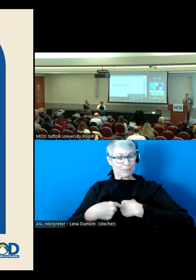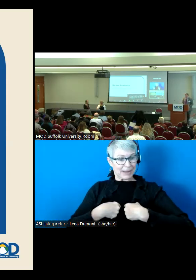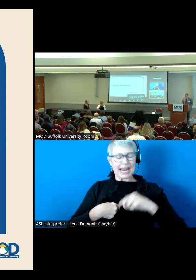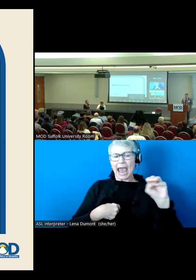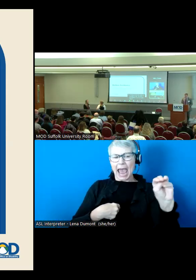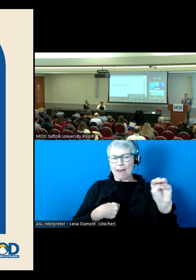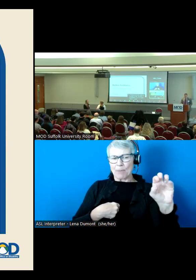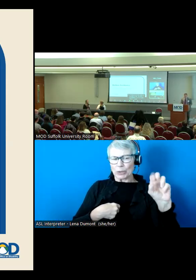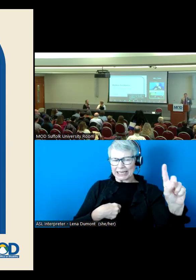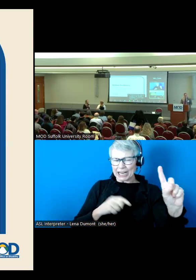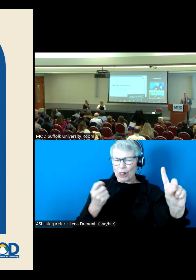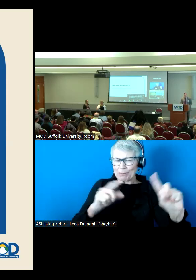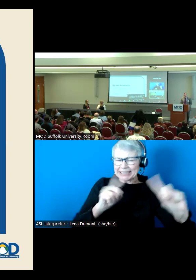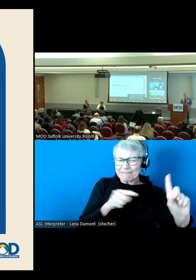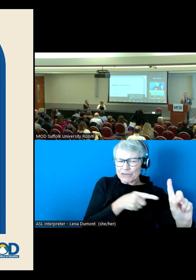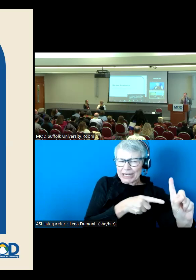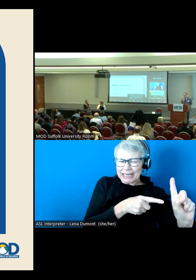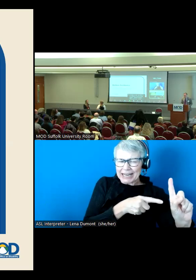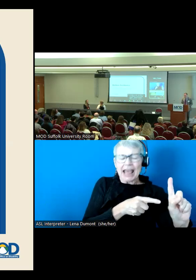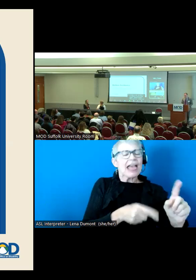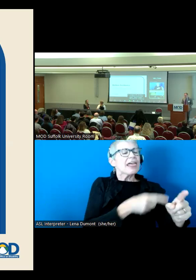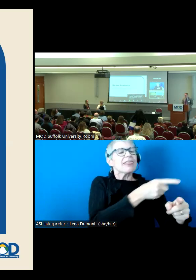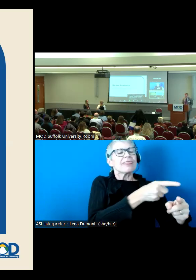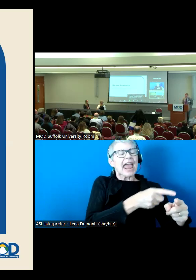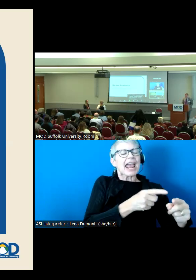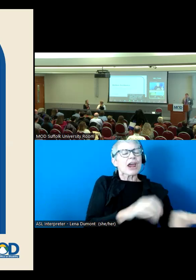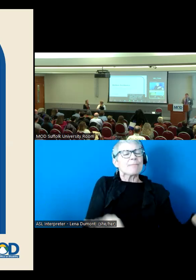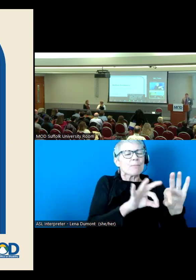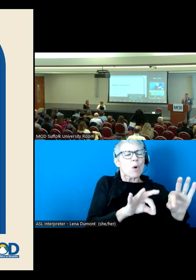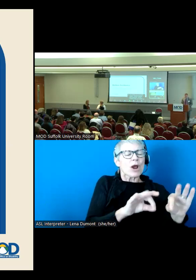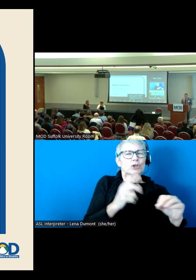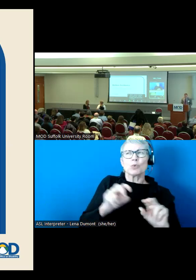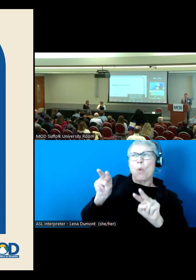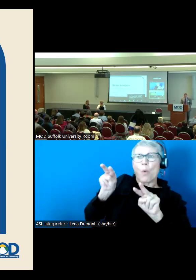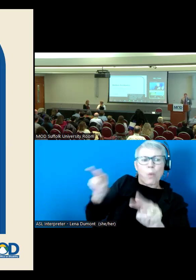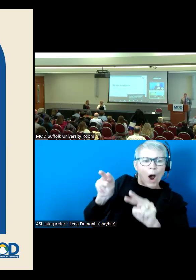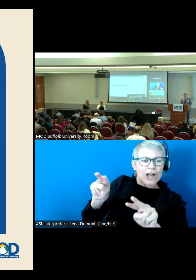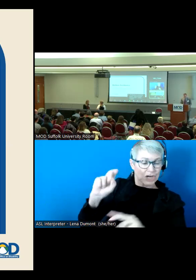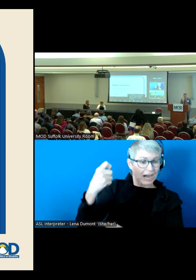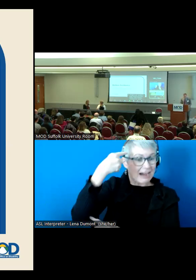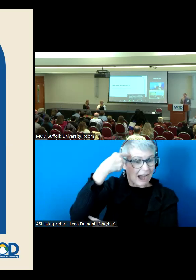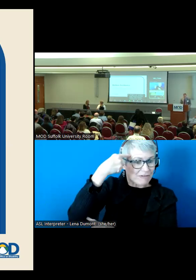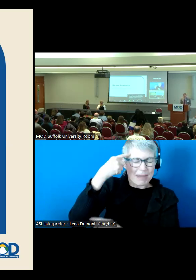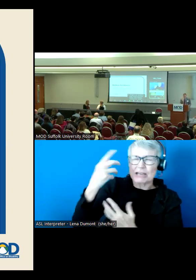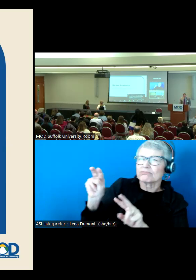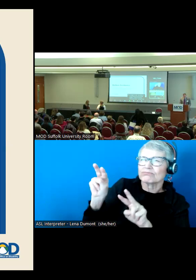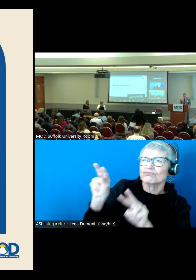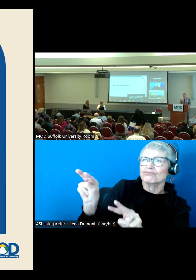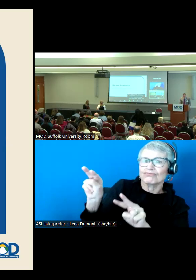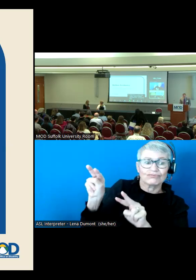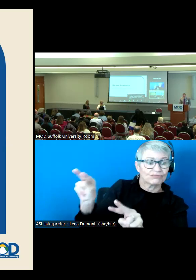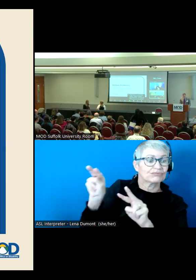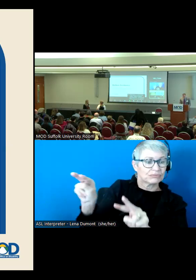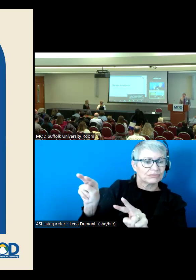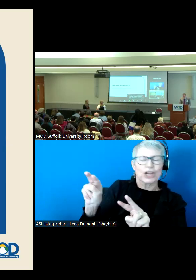government running, MOD keeps government accountable. MOD is there to challenge state and local governments to ensure